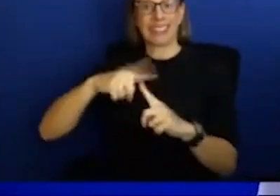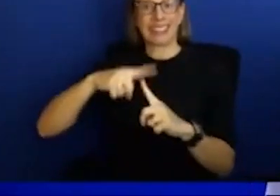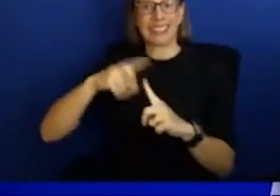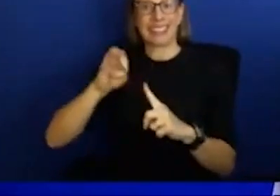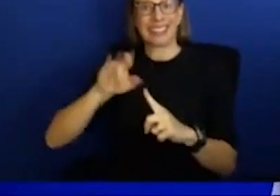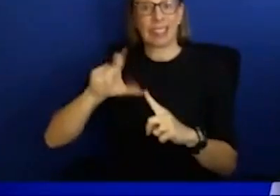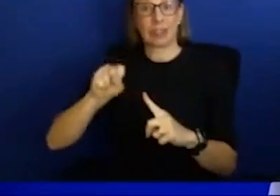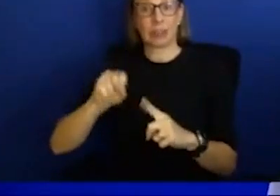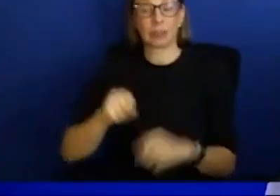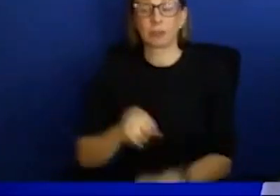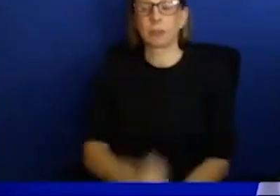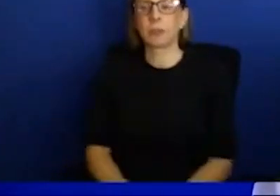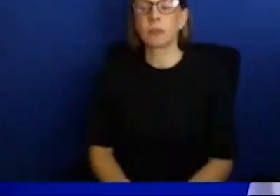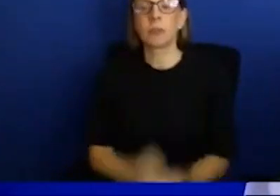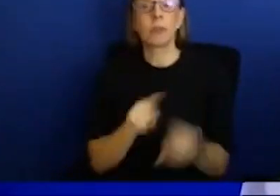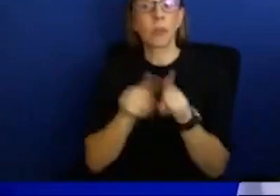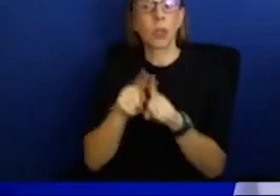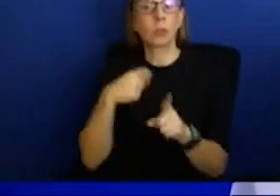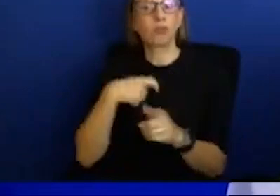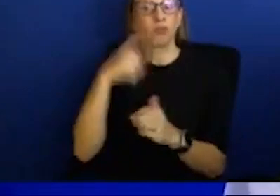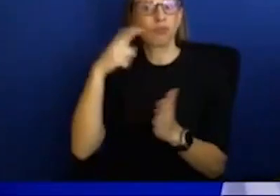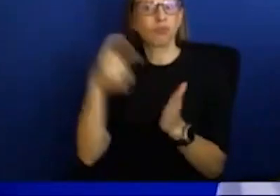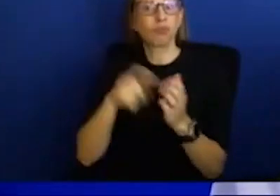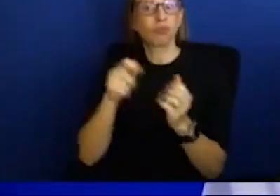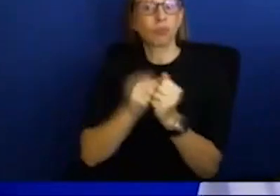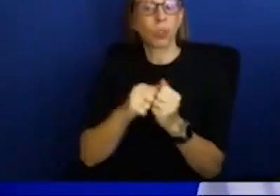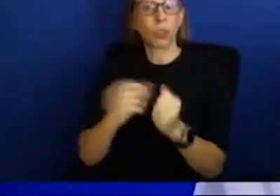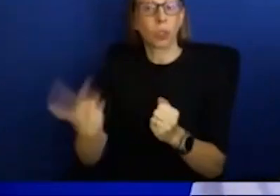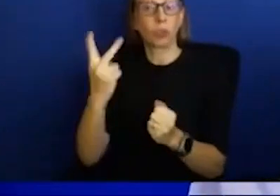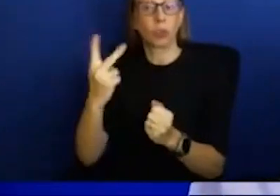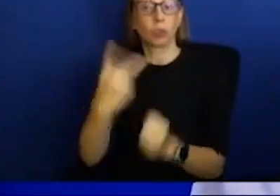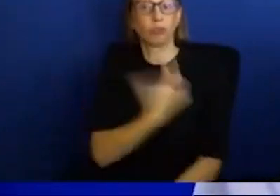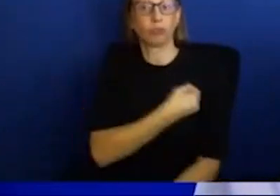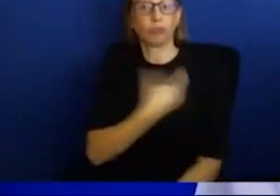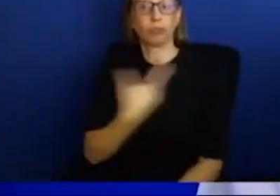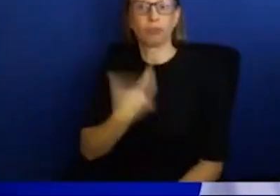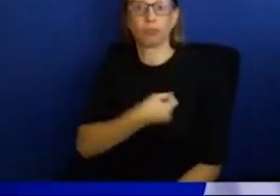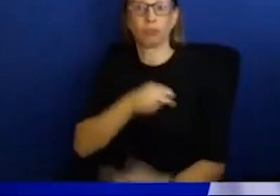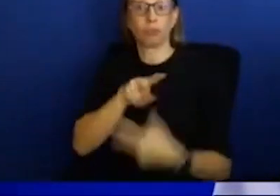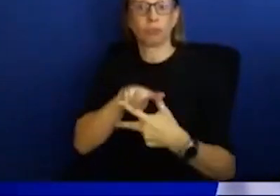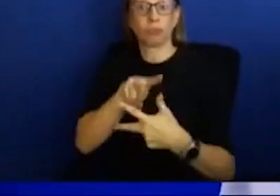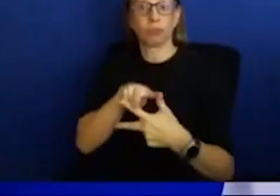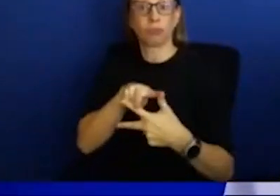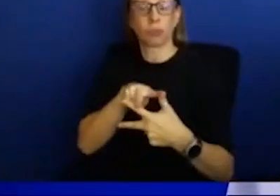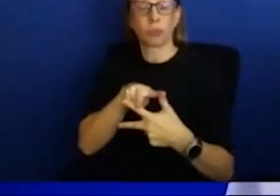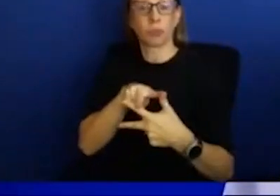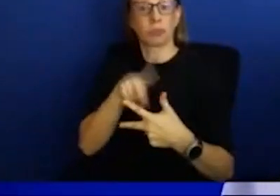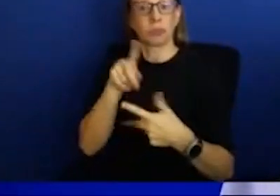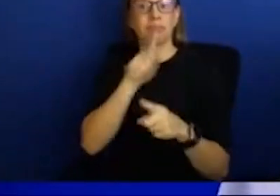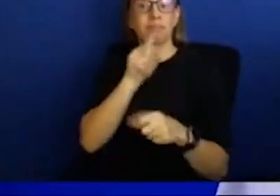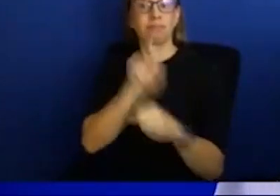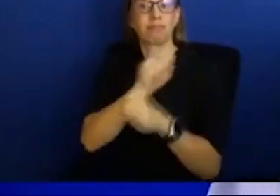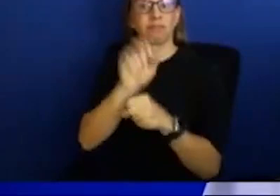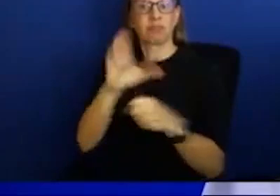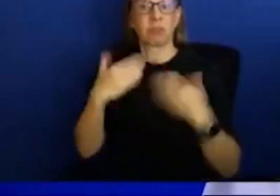seen with the 2 doses of the mRNA vaccines is you actually continue to have